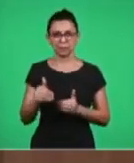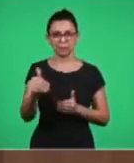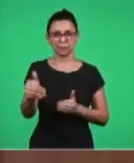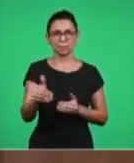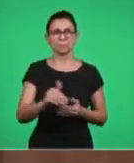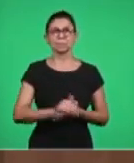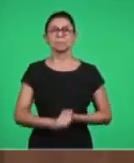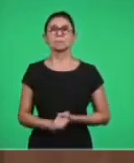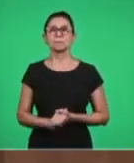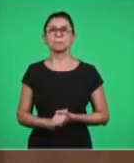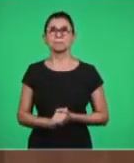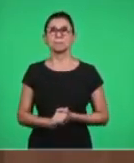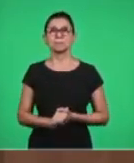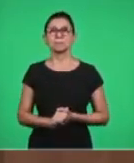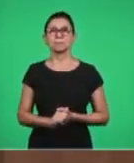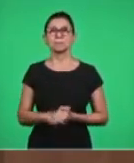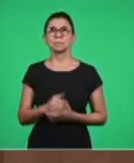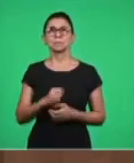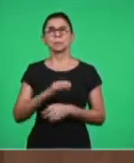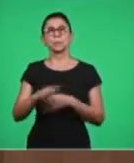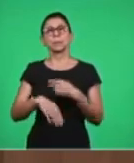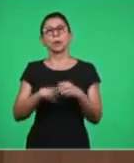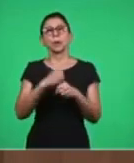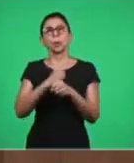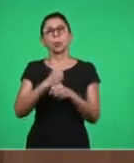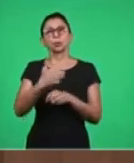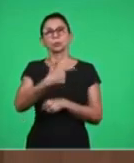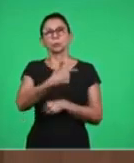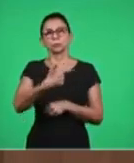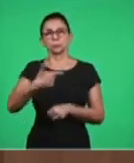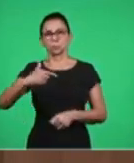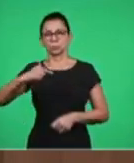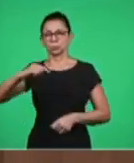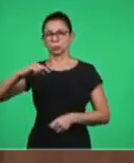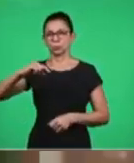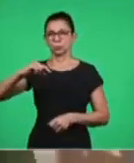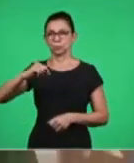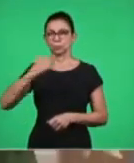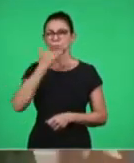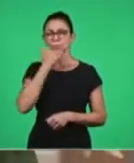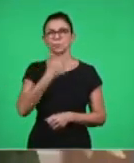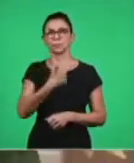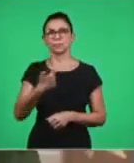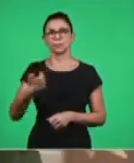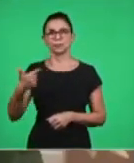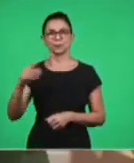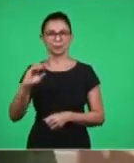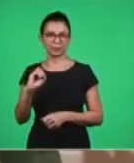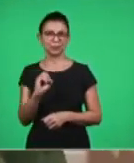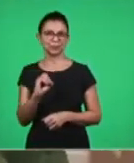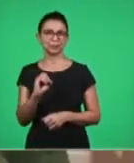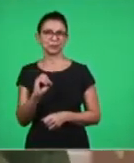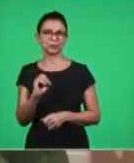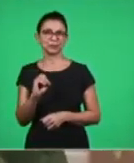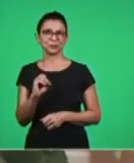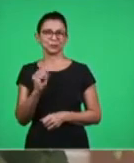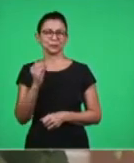From this next year forward, we're going to open the Bible. Sister Brad and I have already understood this prophetic.